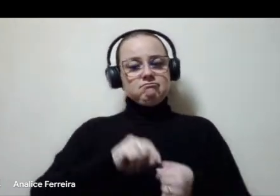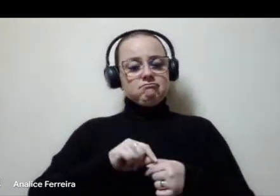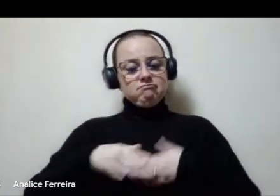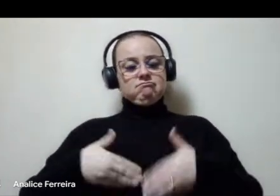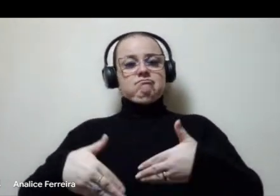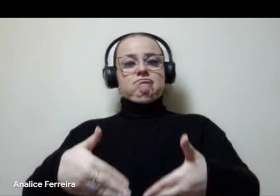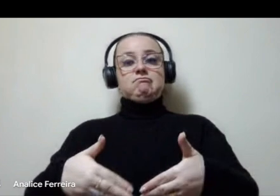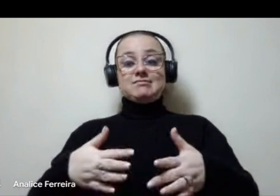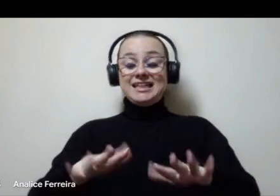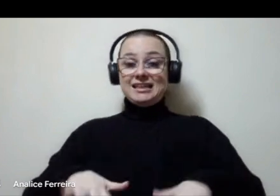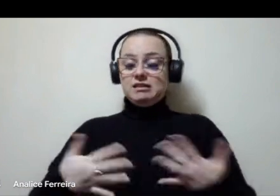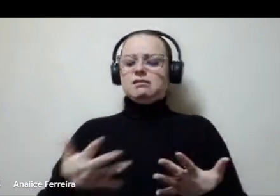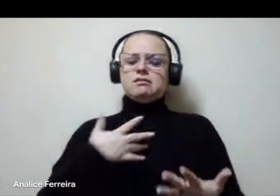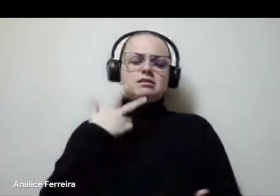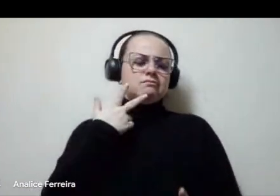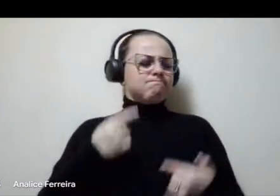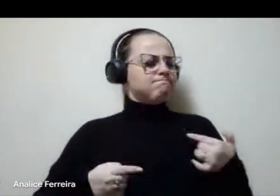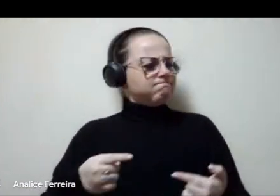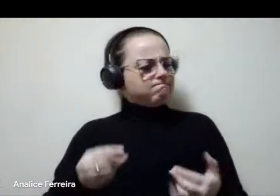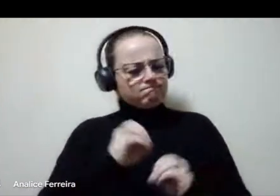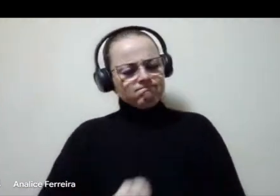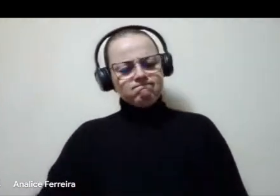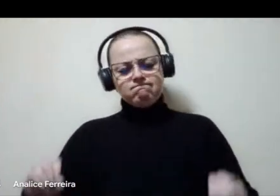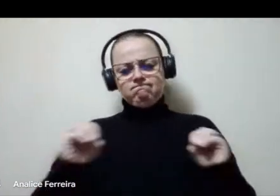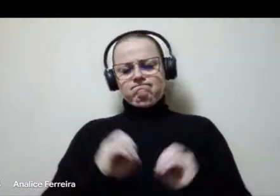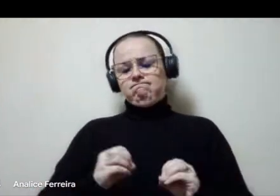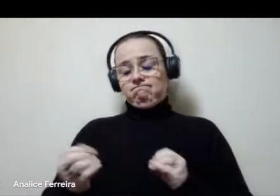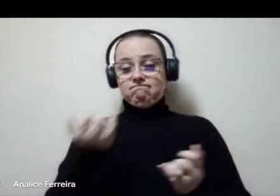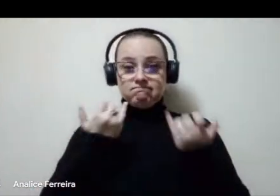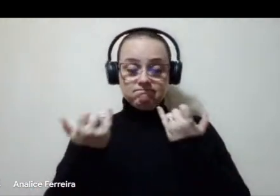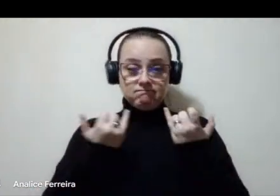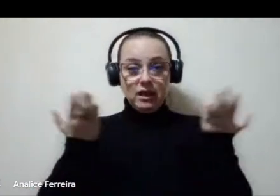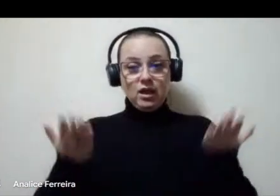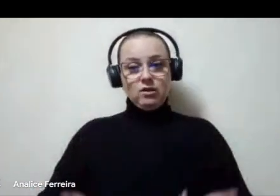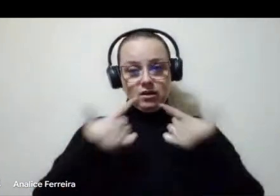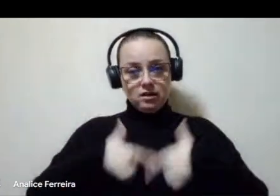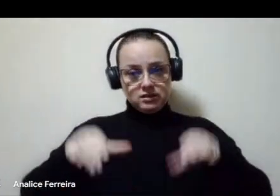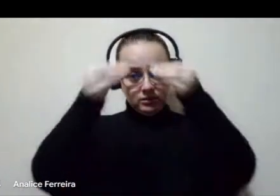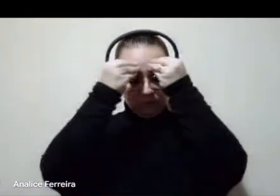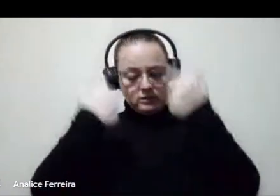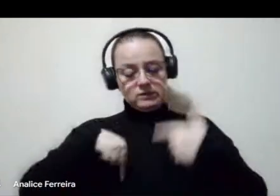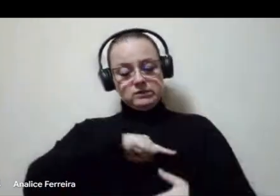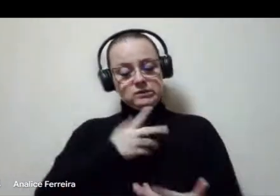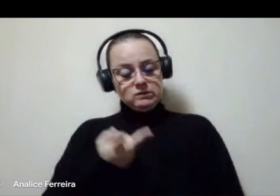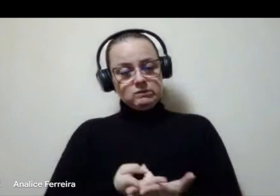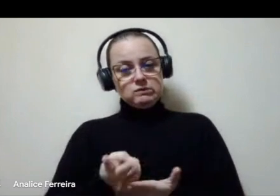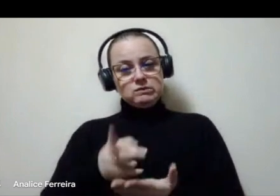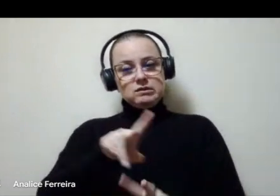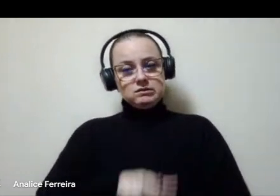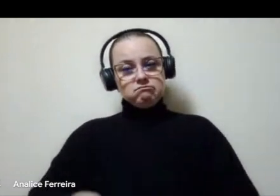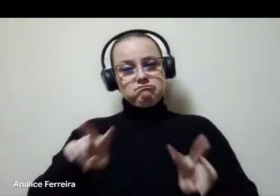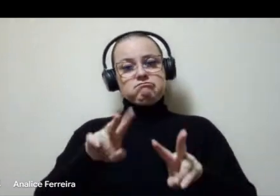And they were very productive. And now, with the language, we continue to have this panorama of you.